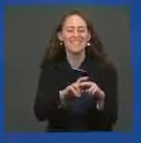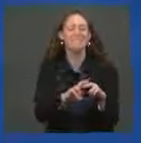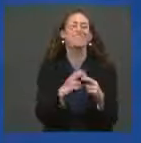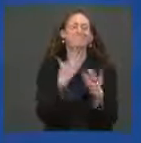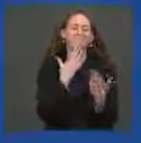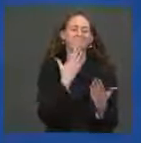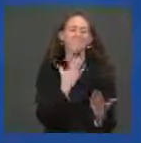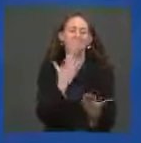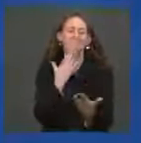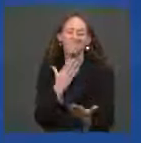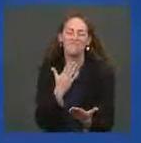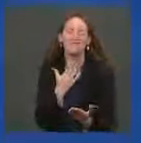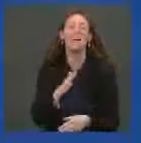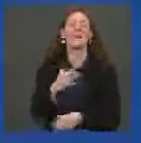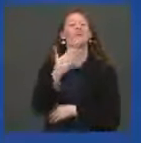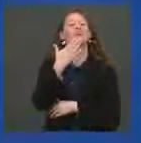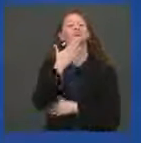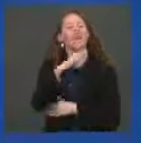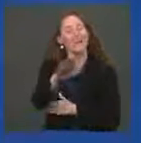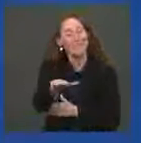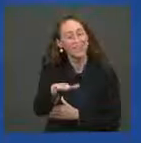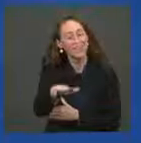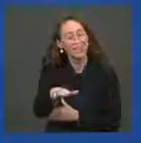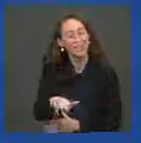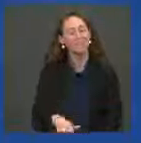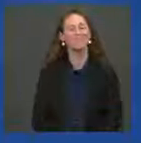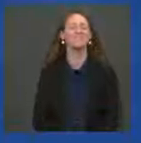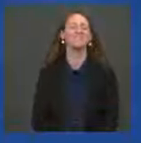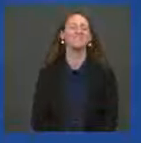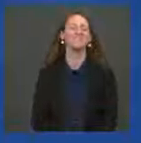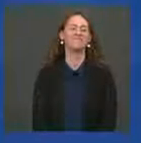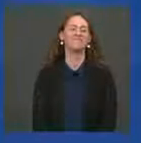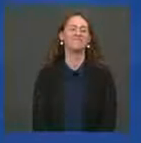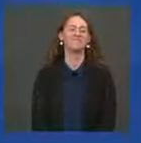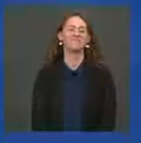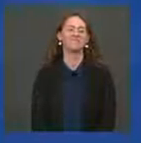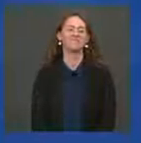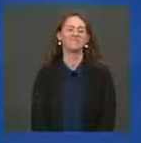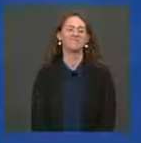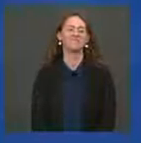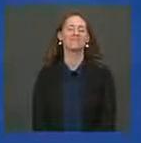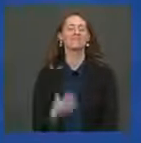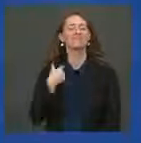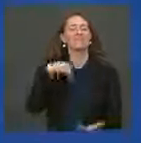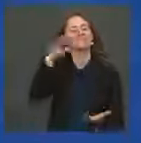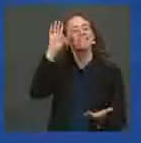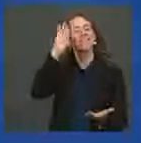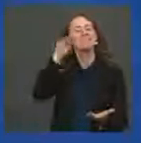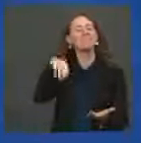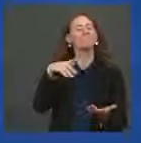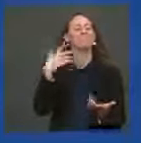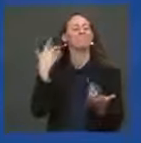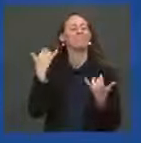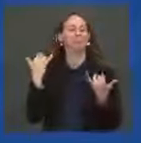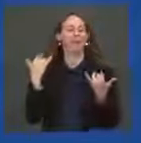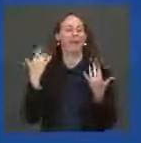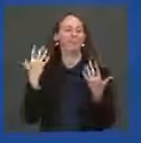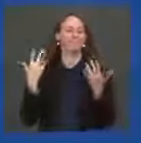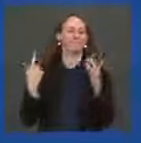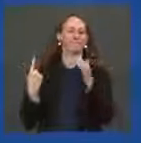Well, good afternoon, everyone. I know you're hearing a lot about something called supply